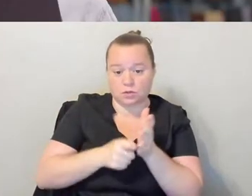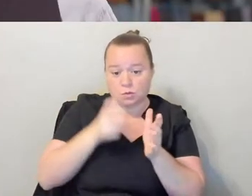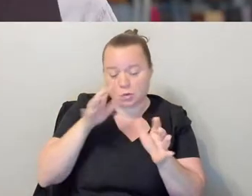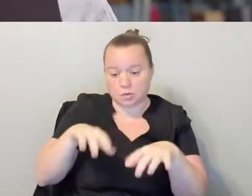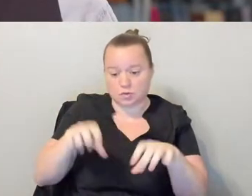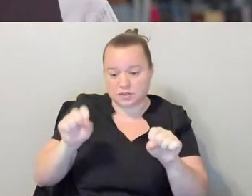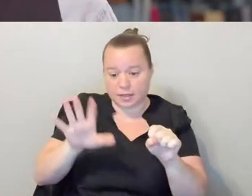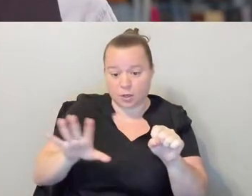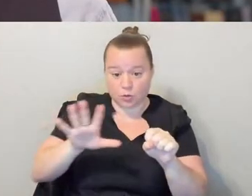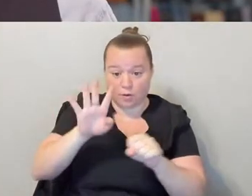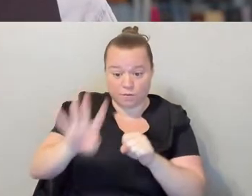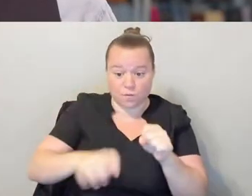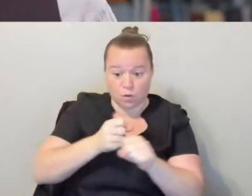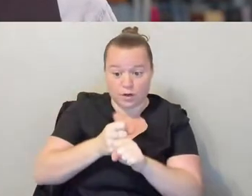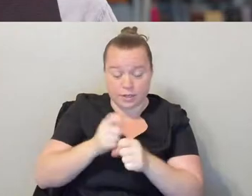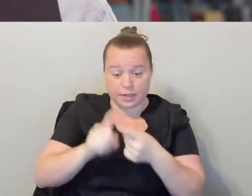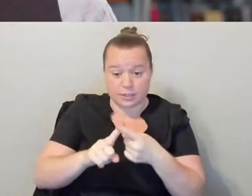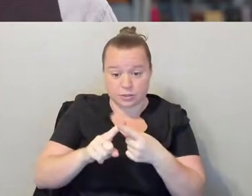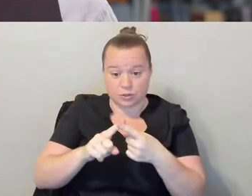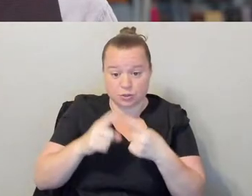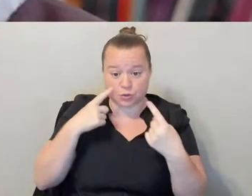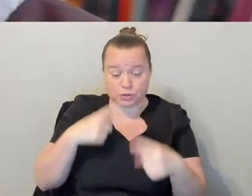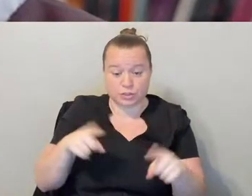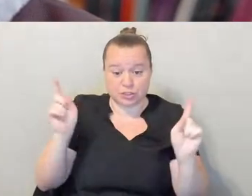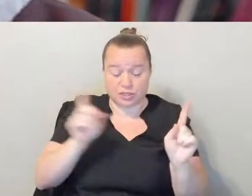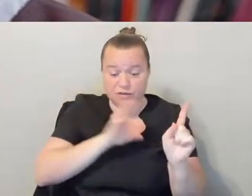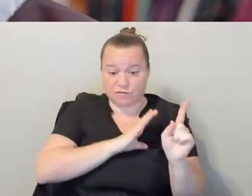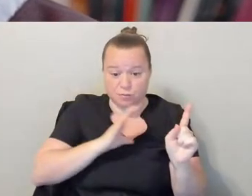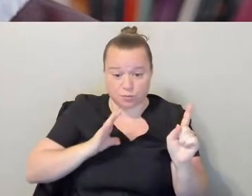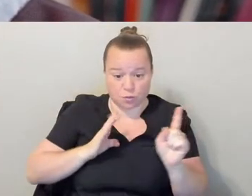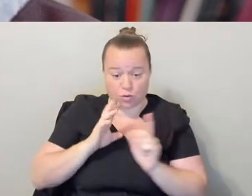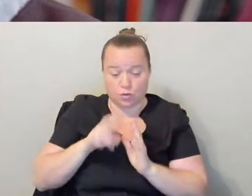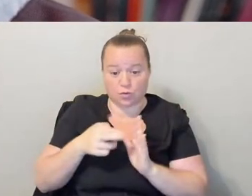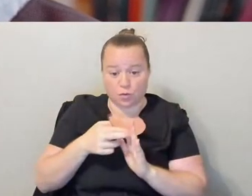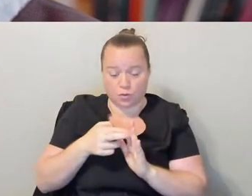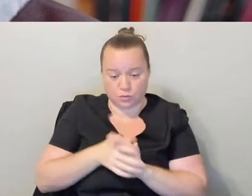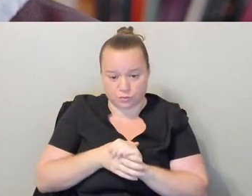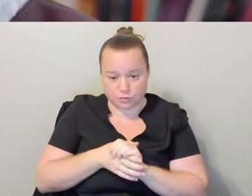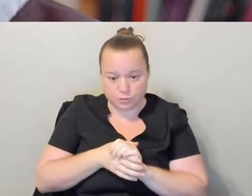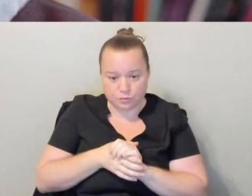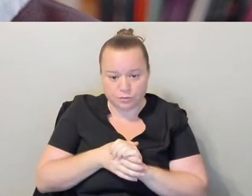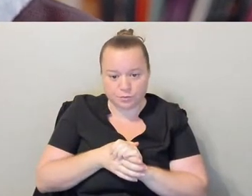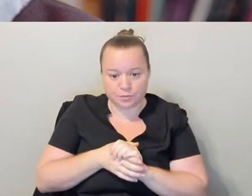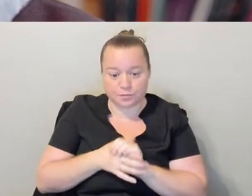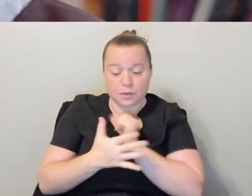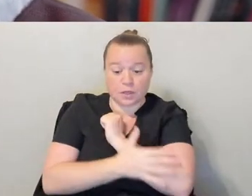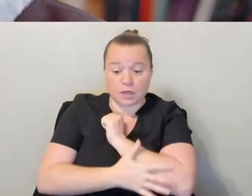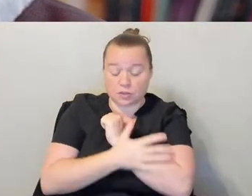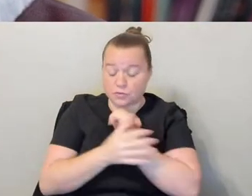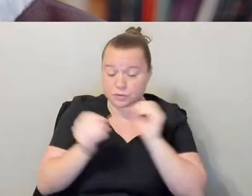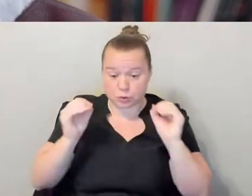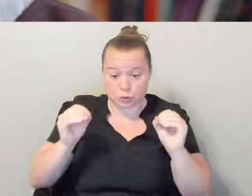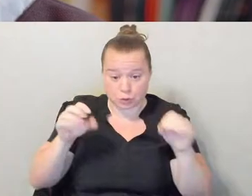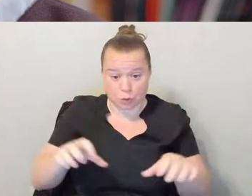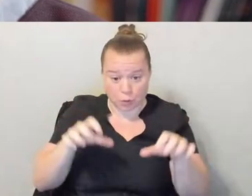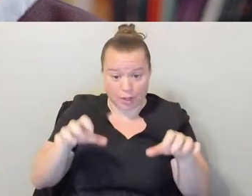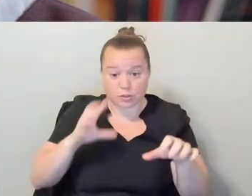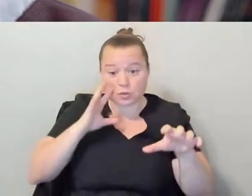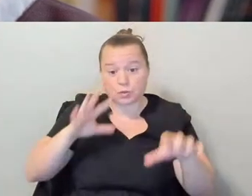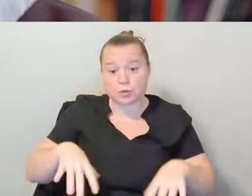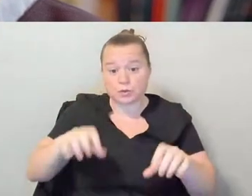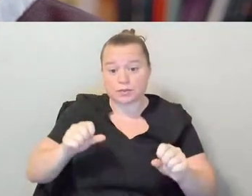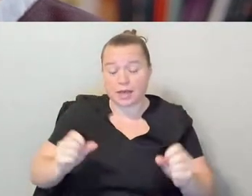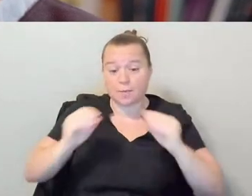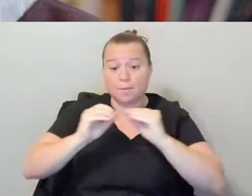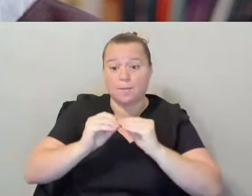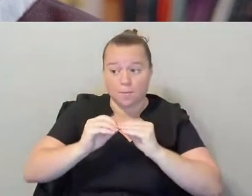4 years to achieve boardroom gender parity. But for countries that take no action, it will take more than